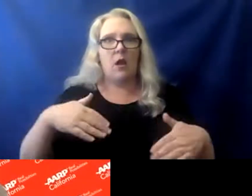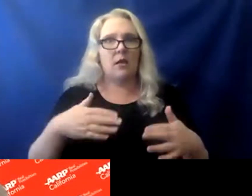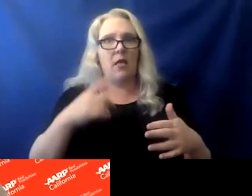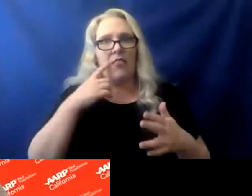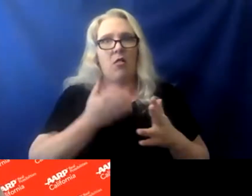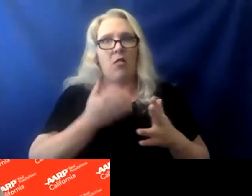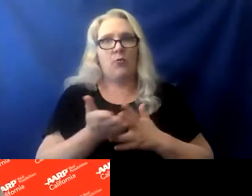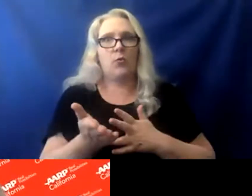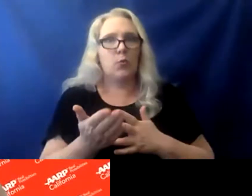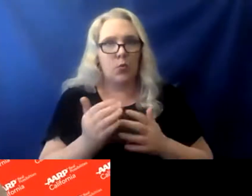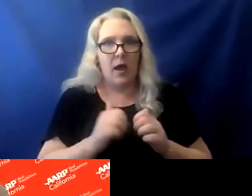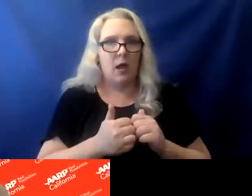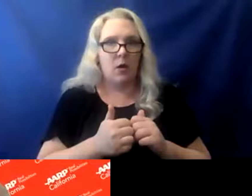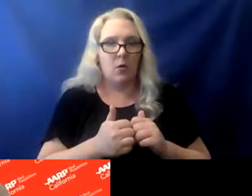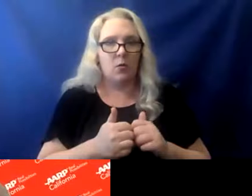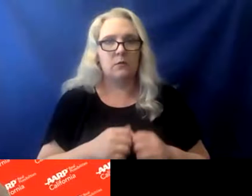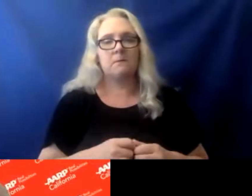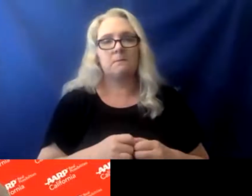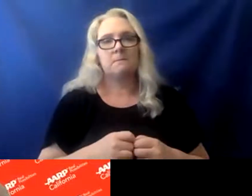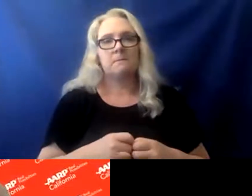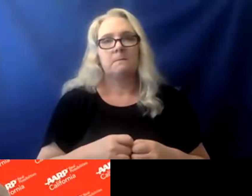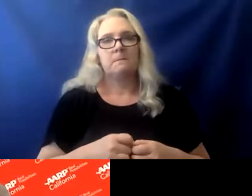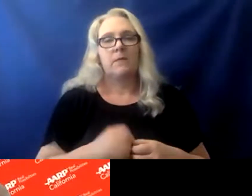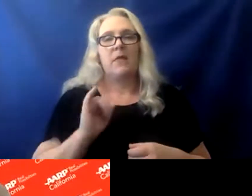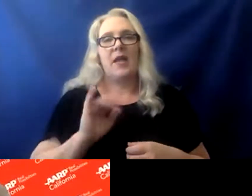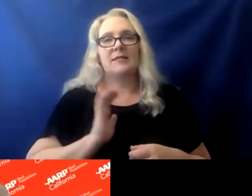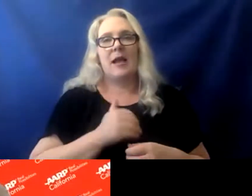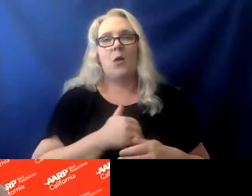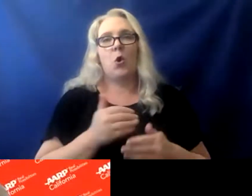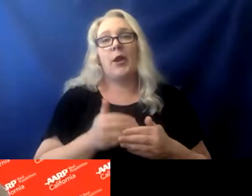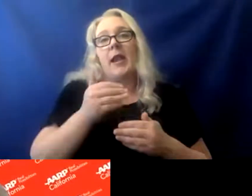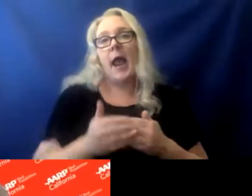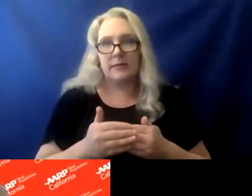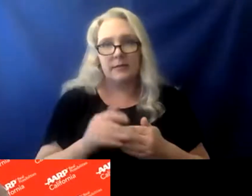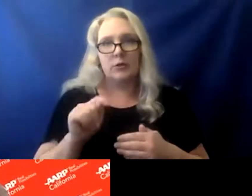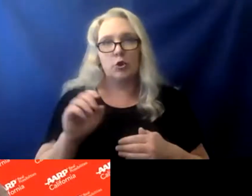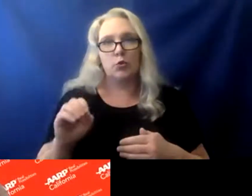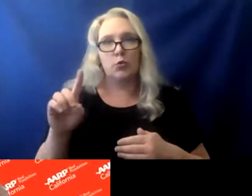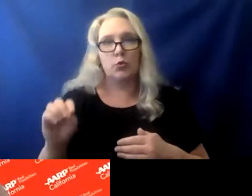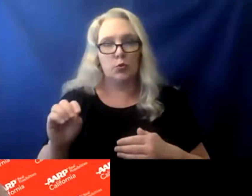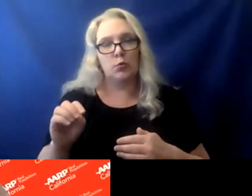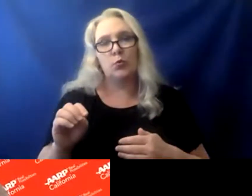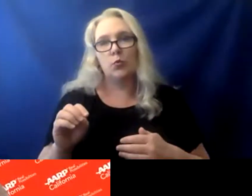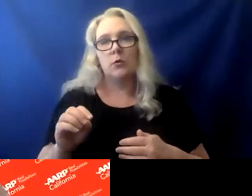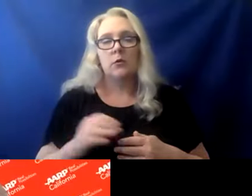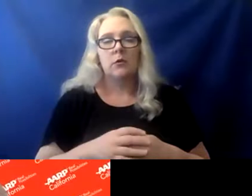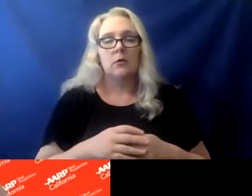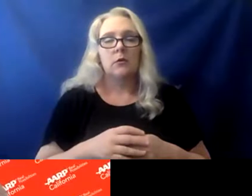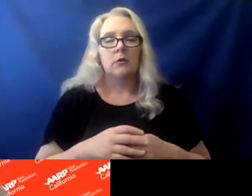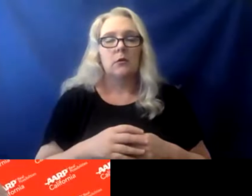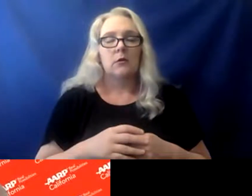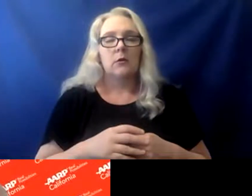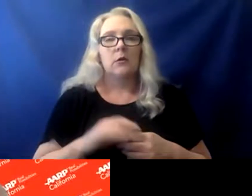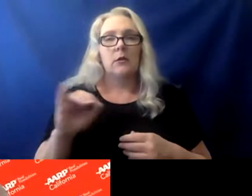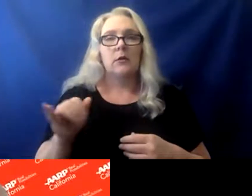do that. It's kind of on our next list, if you will, and would love some advice on that. One of the pieces that Janet